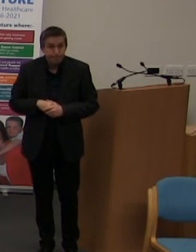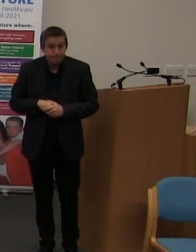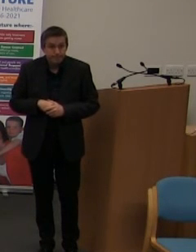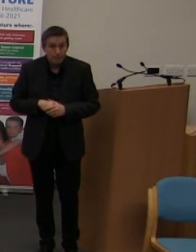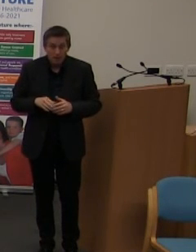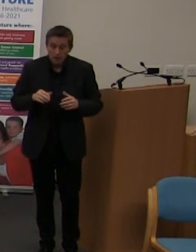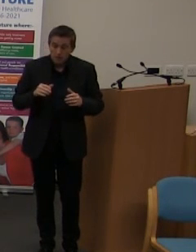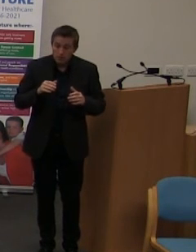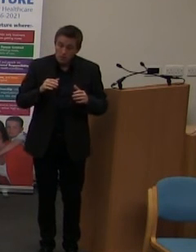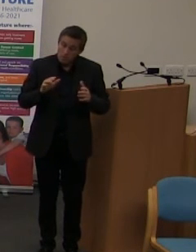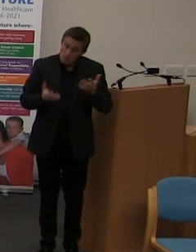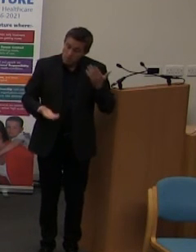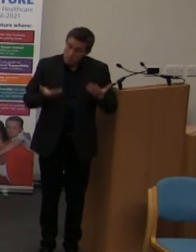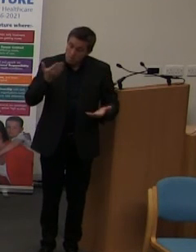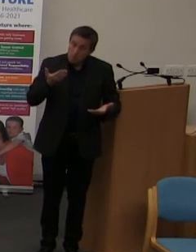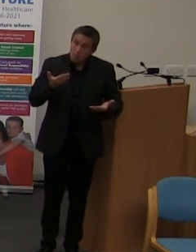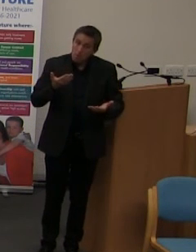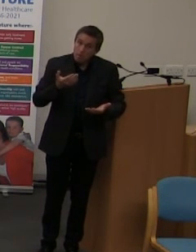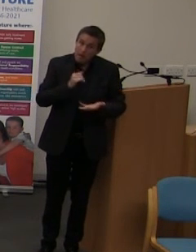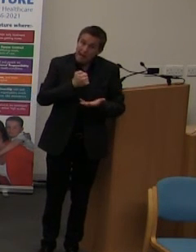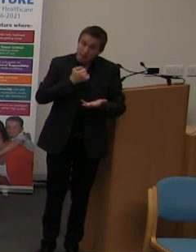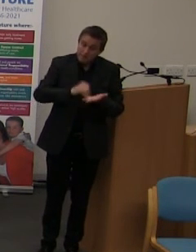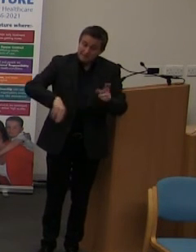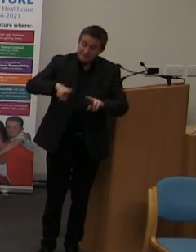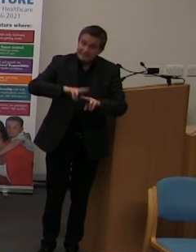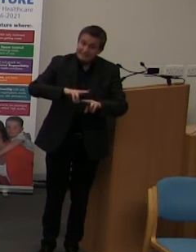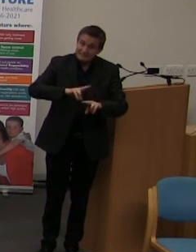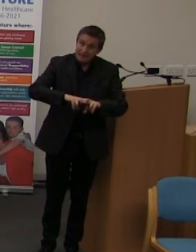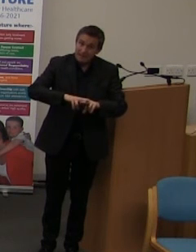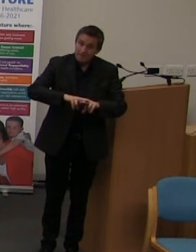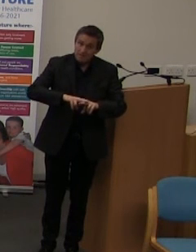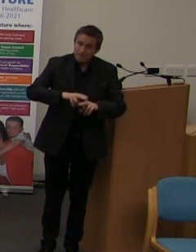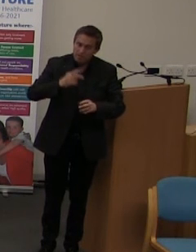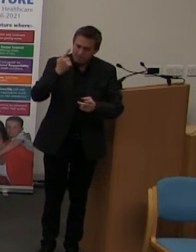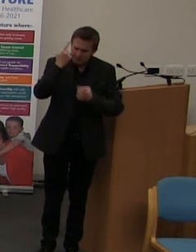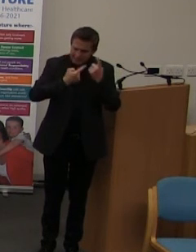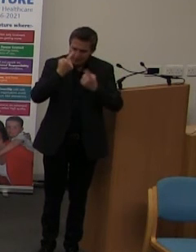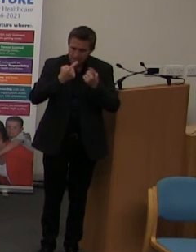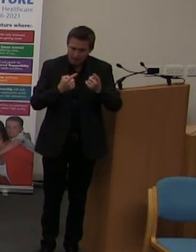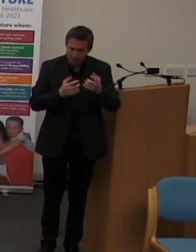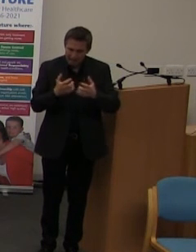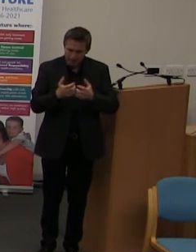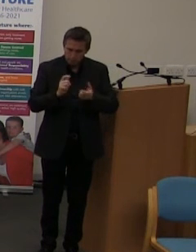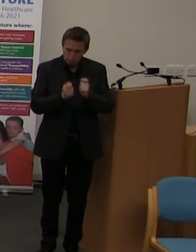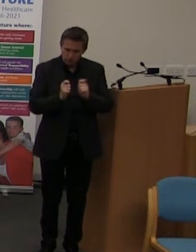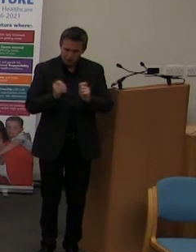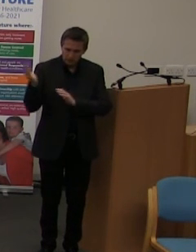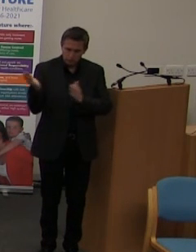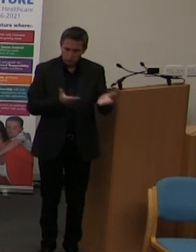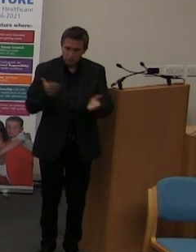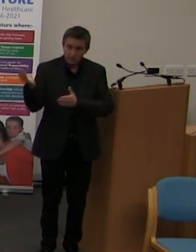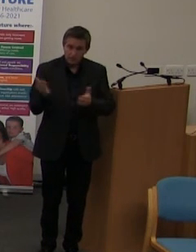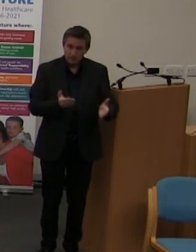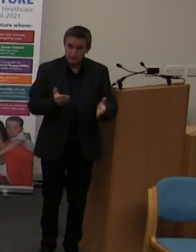tantamount to the staff and this board, actually, that they have been positive about their interaction of redesigning services, doing different things, having